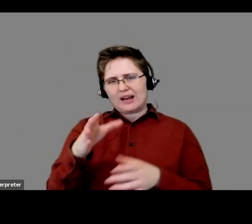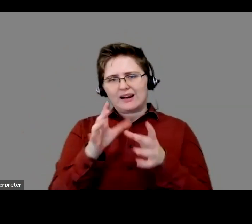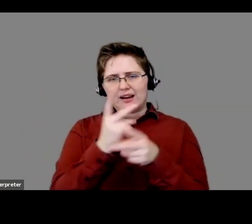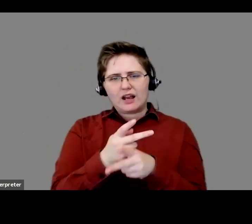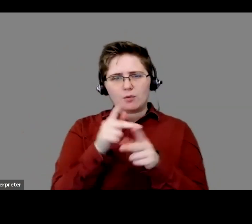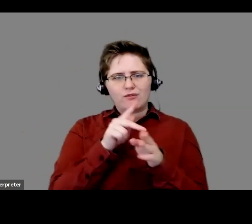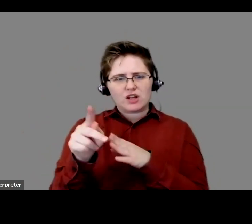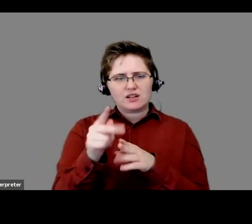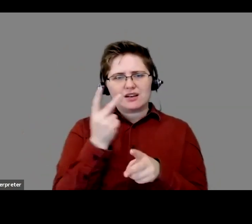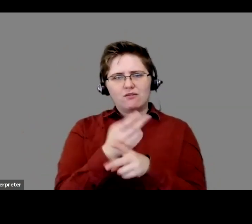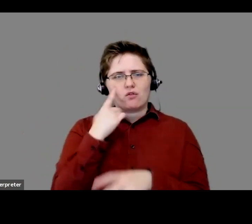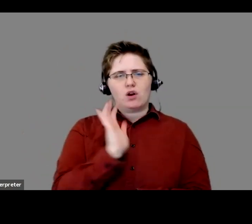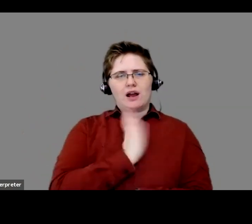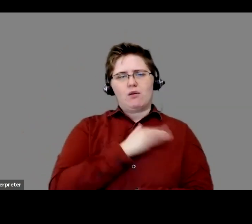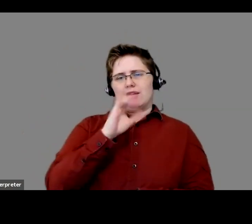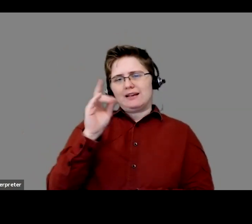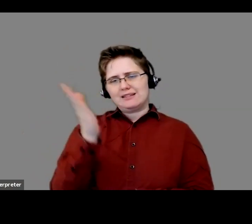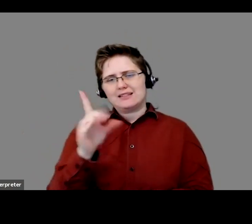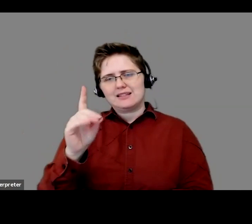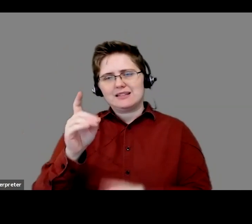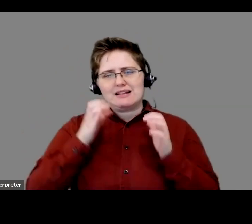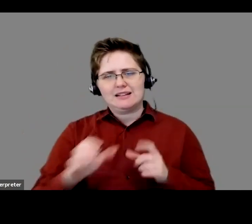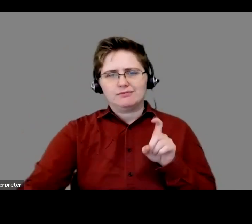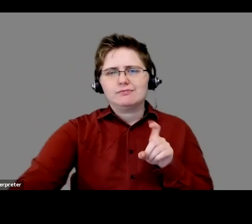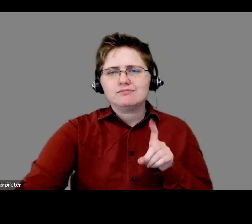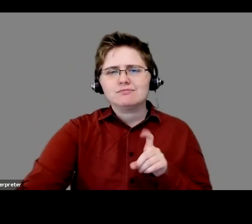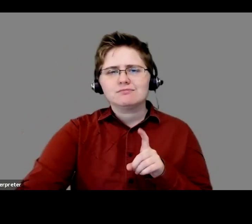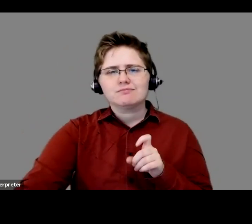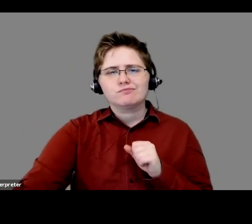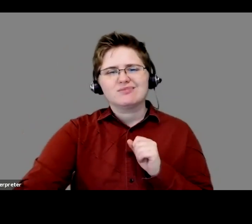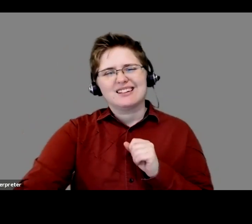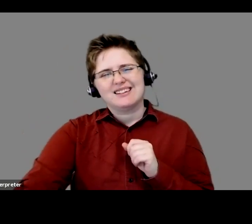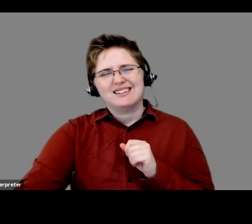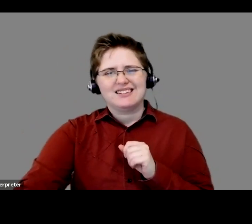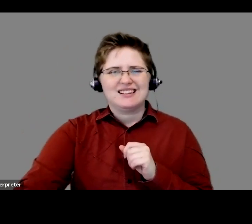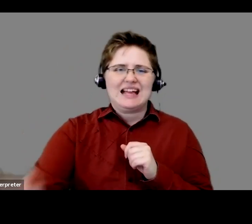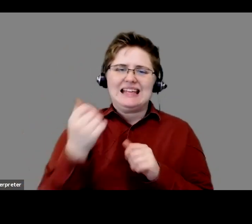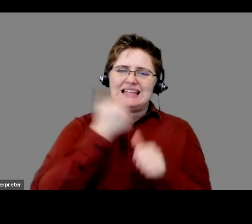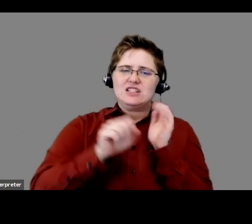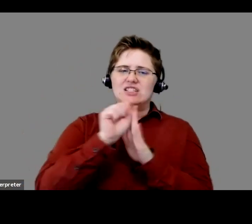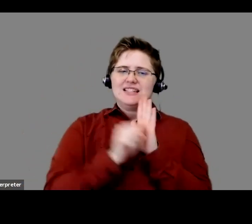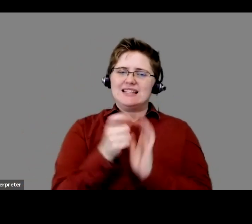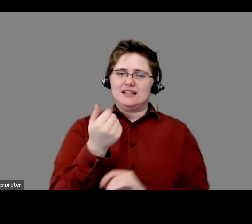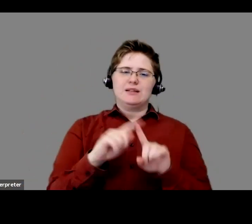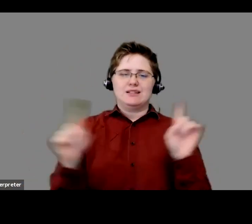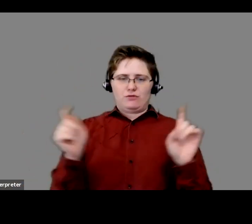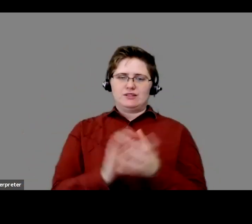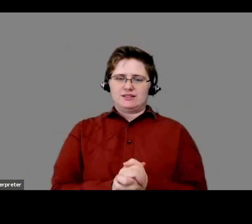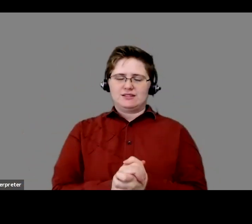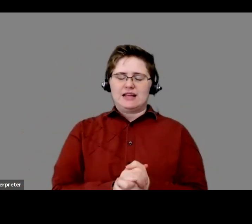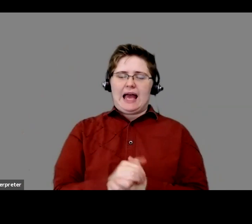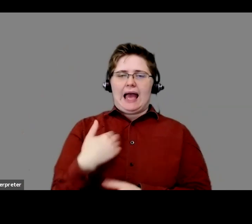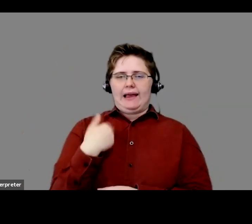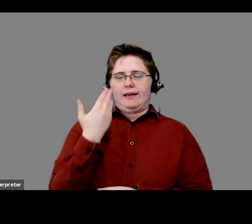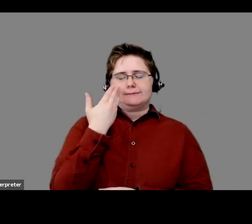our ID/DD clients? So that's going to be a little bit different per state. So I